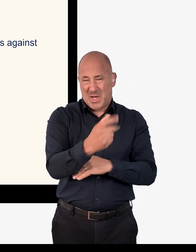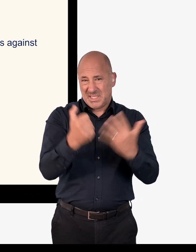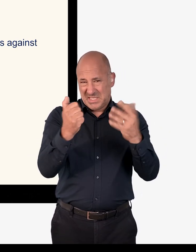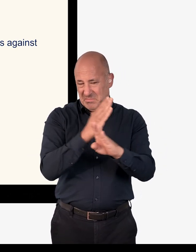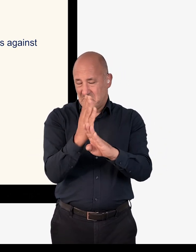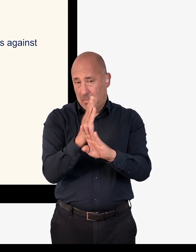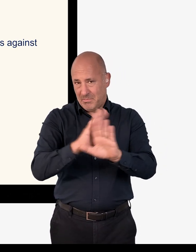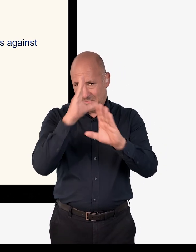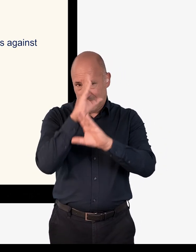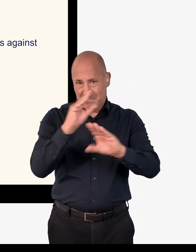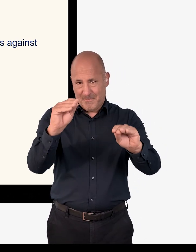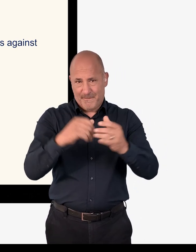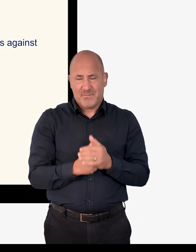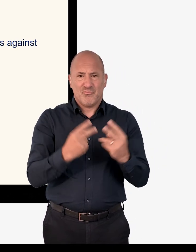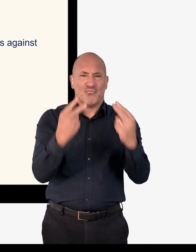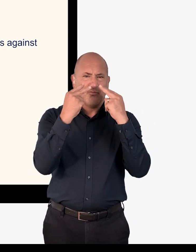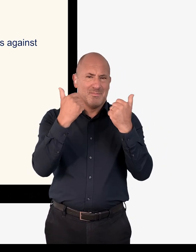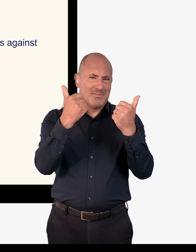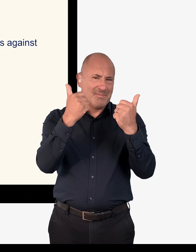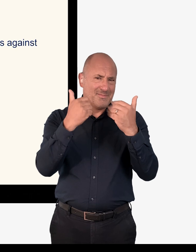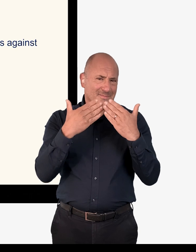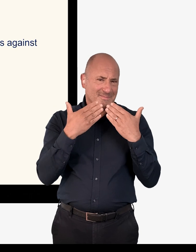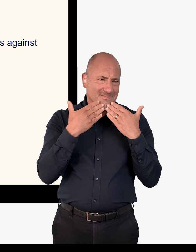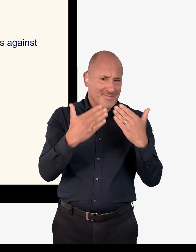the end of March 2026.